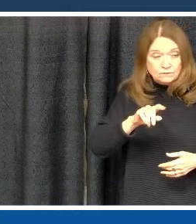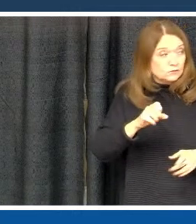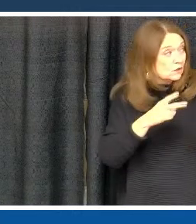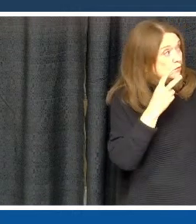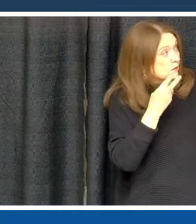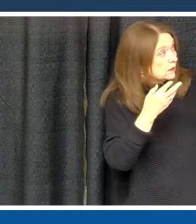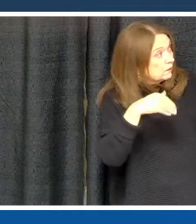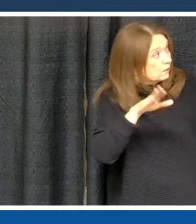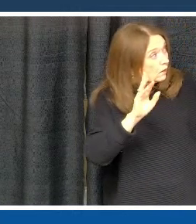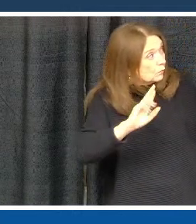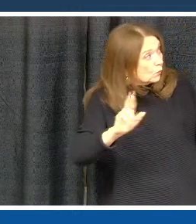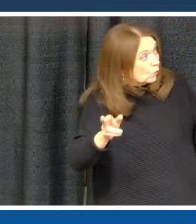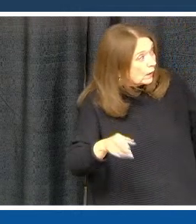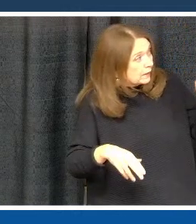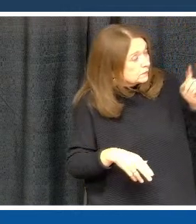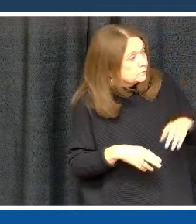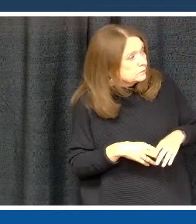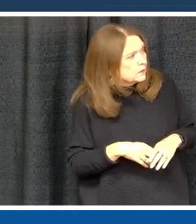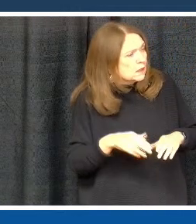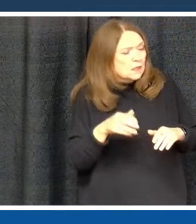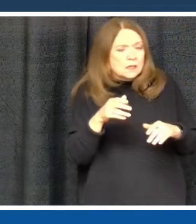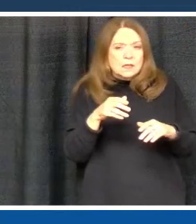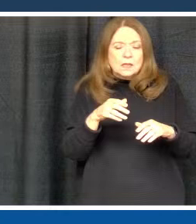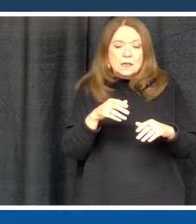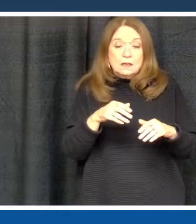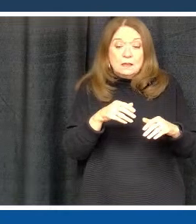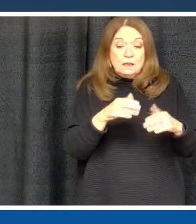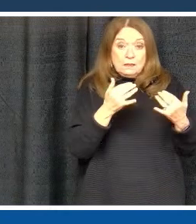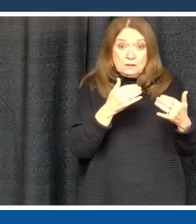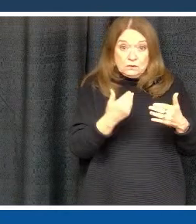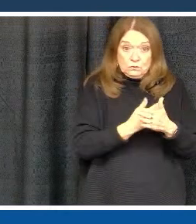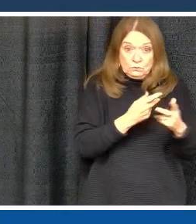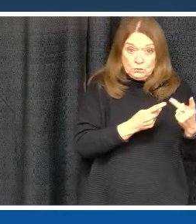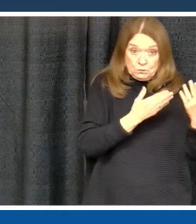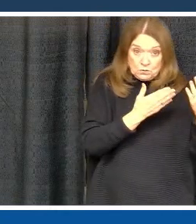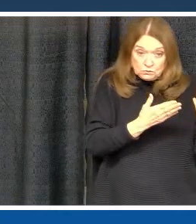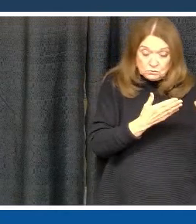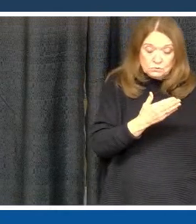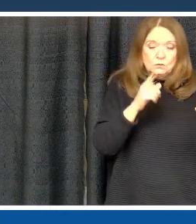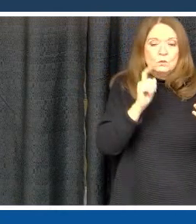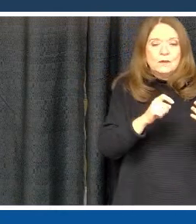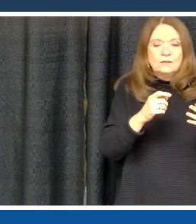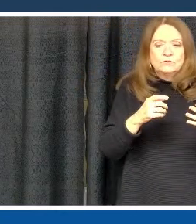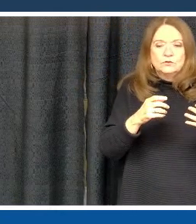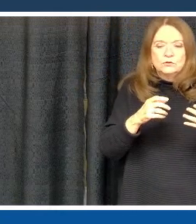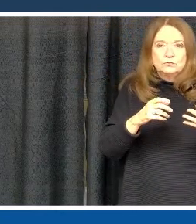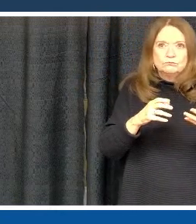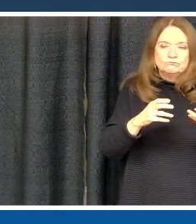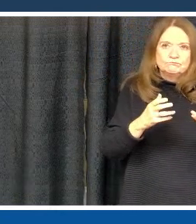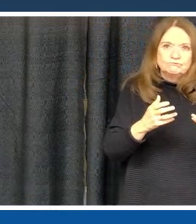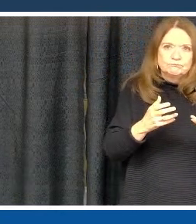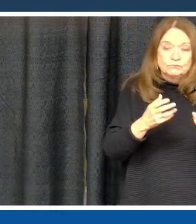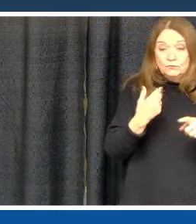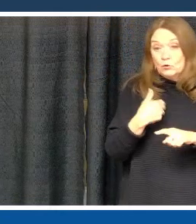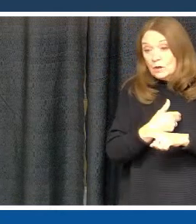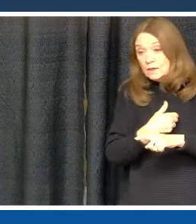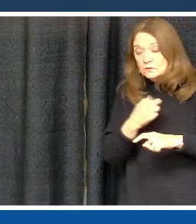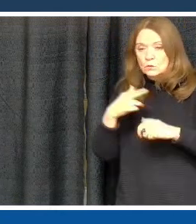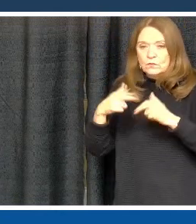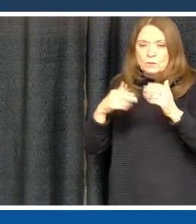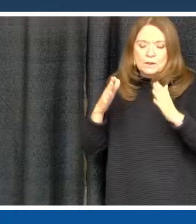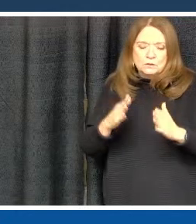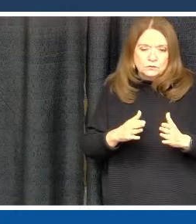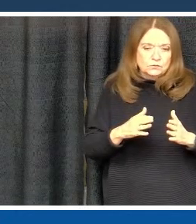image. Under the proposal, we're going to have to capture, and this is for us or for the developer